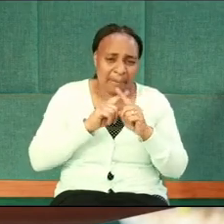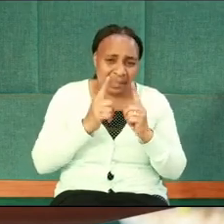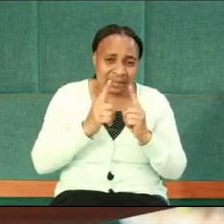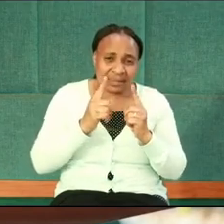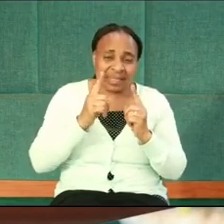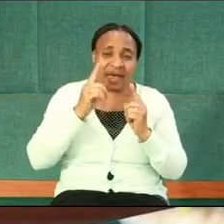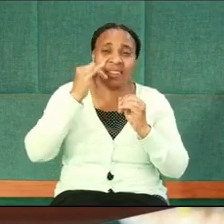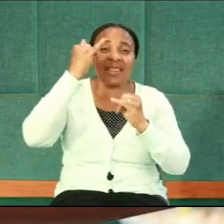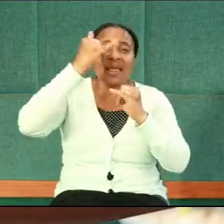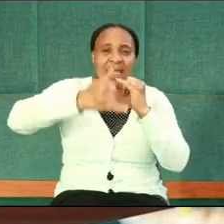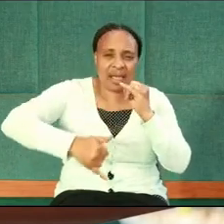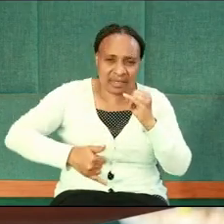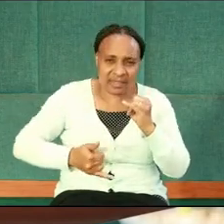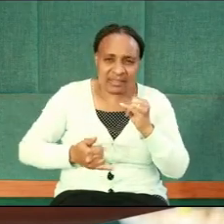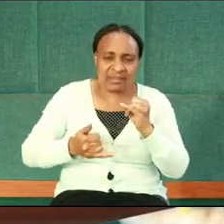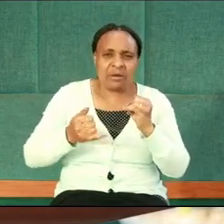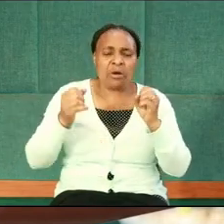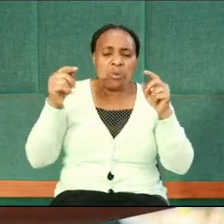in convulsions.